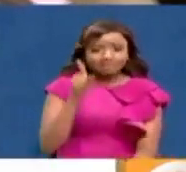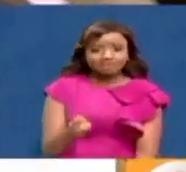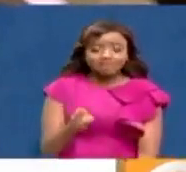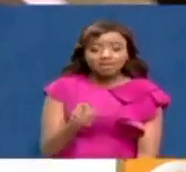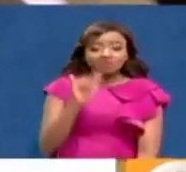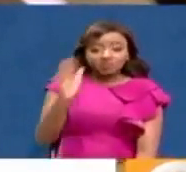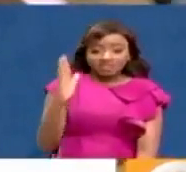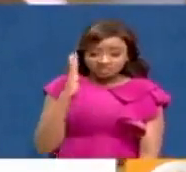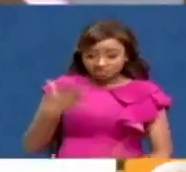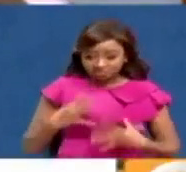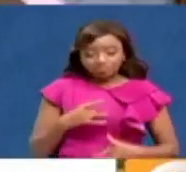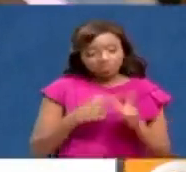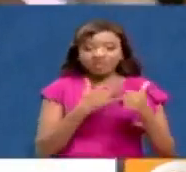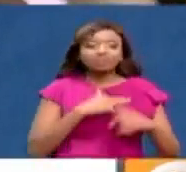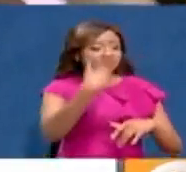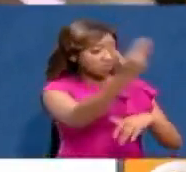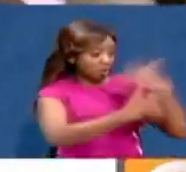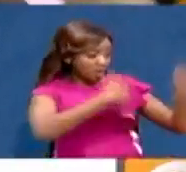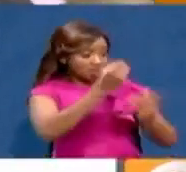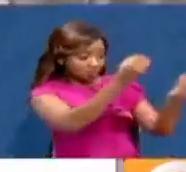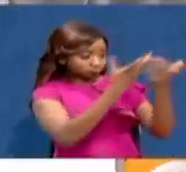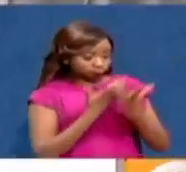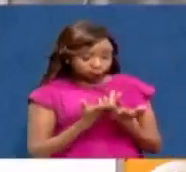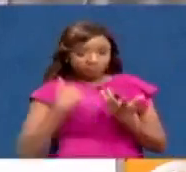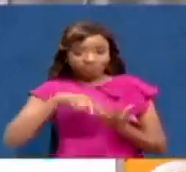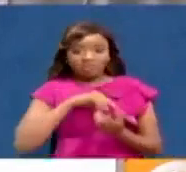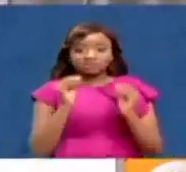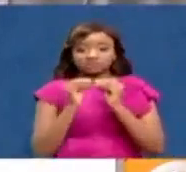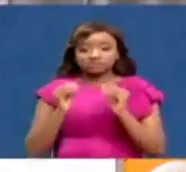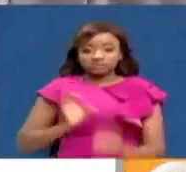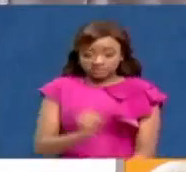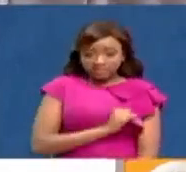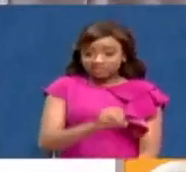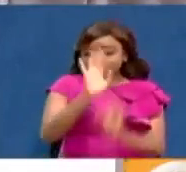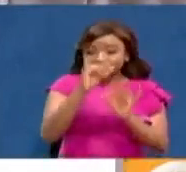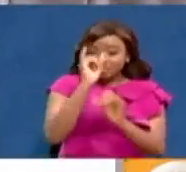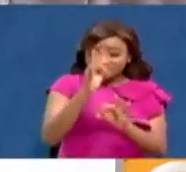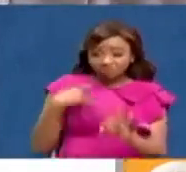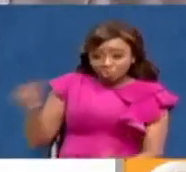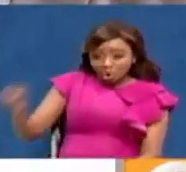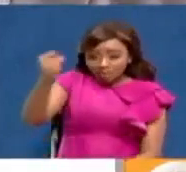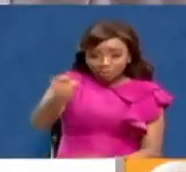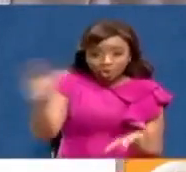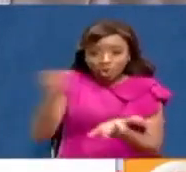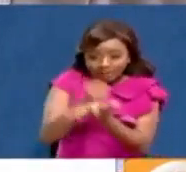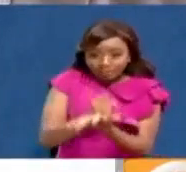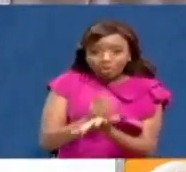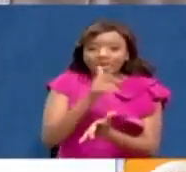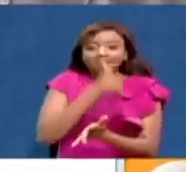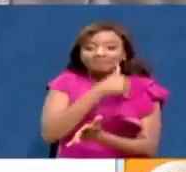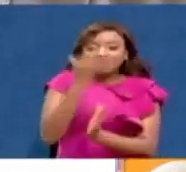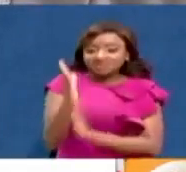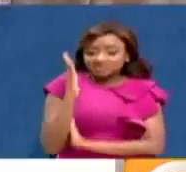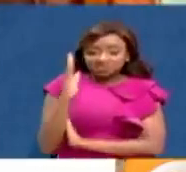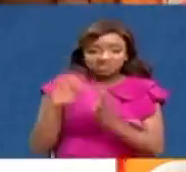security guards are invited to appear before the Senate. If you contract private security, that